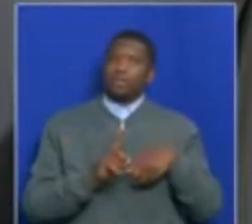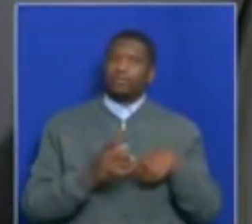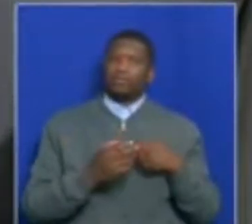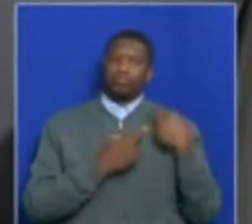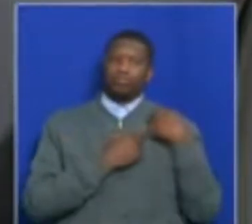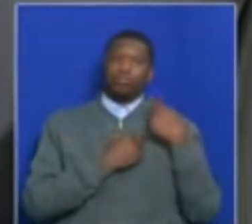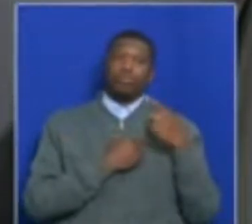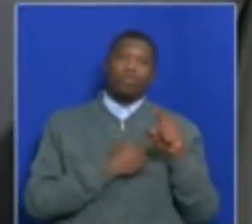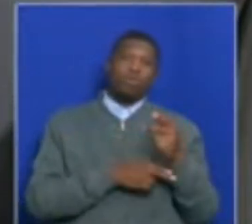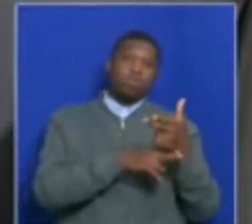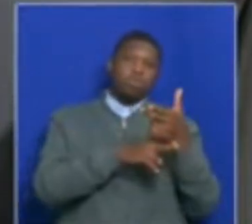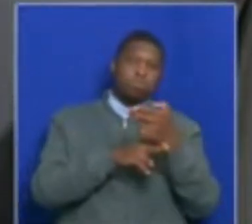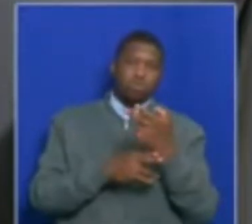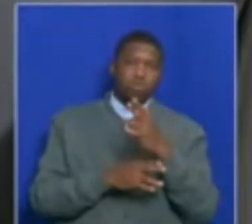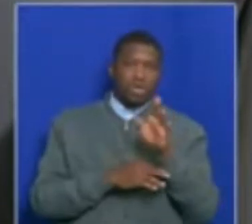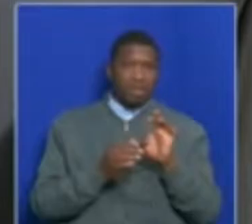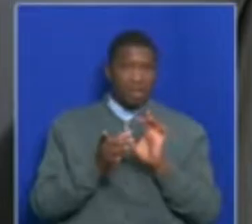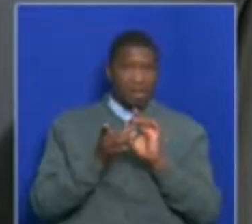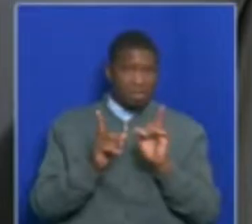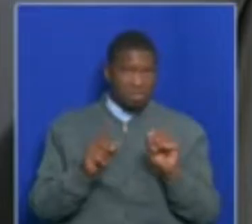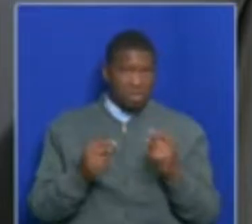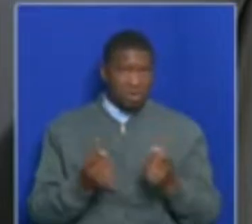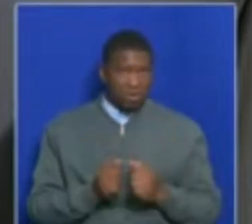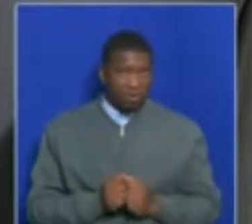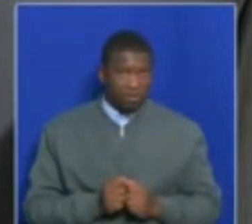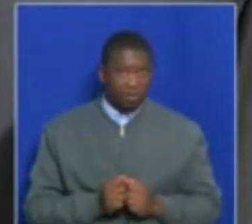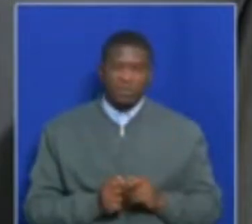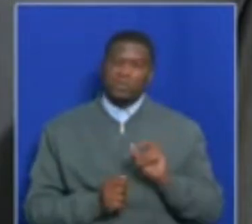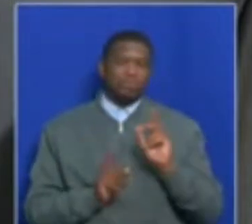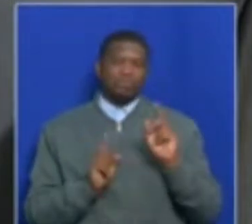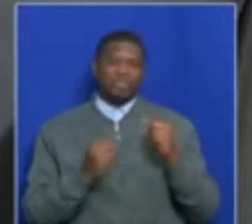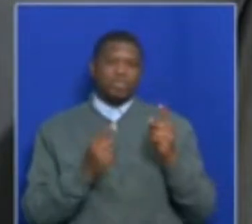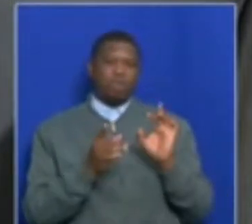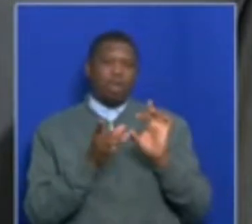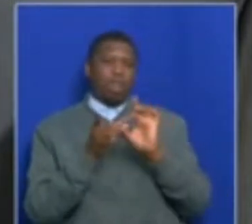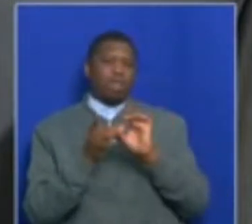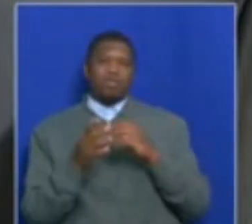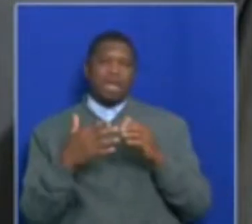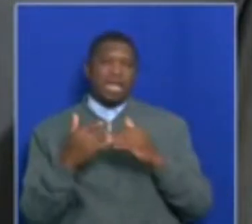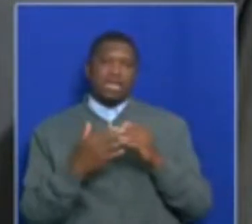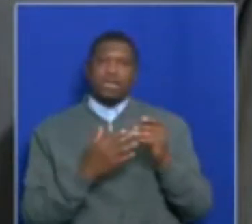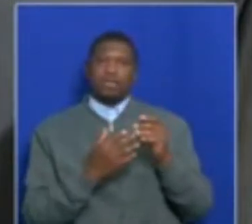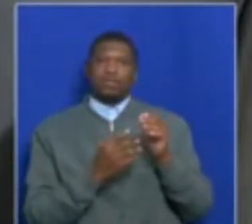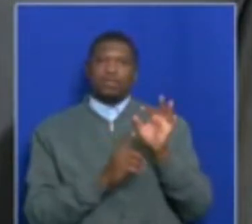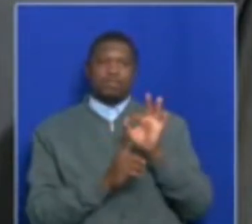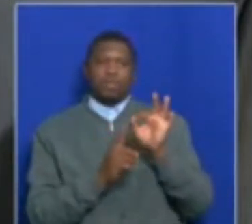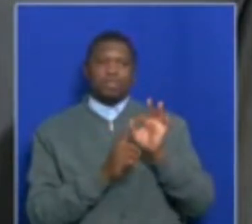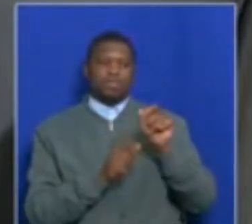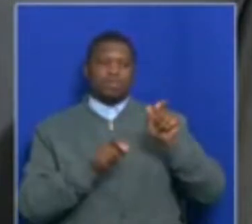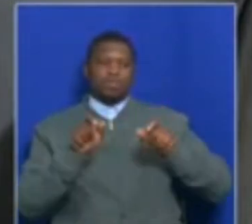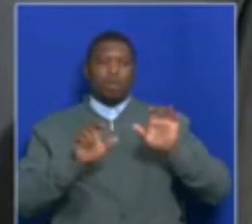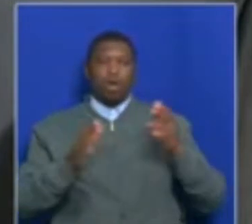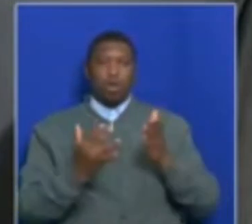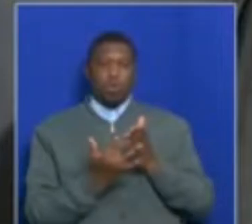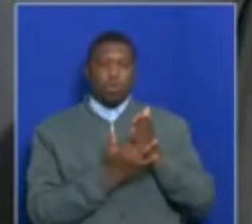person. We can't link to any specific individual through the money flows. Okay.